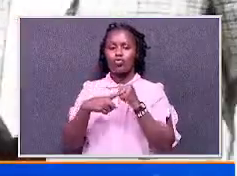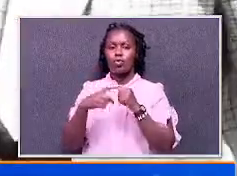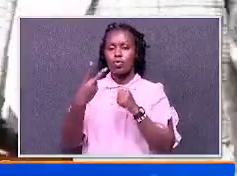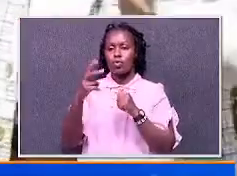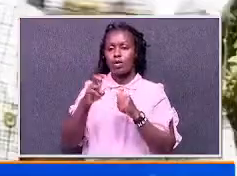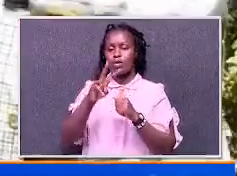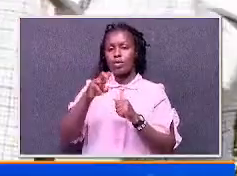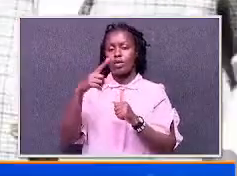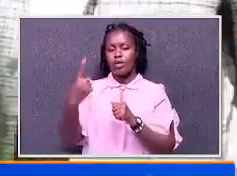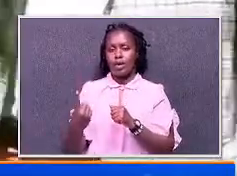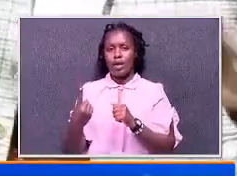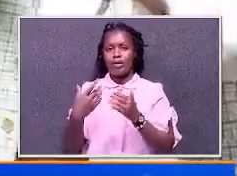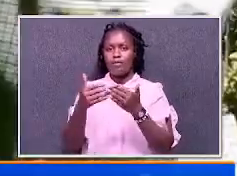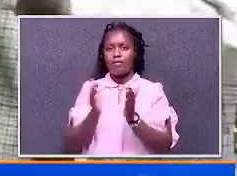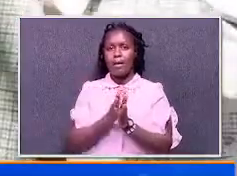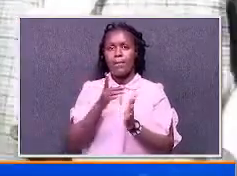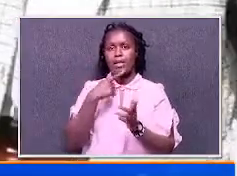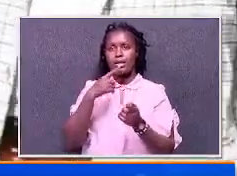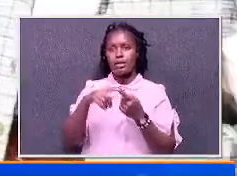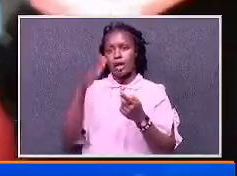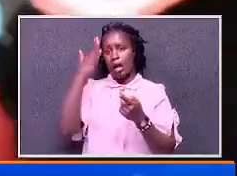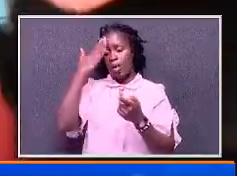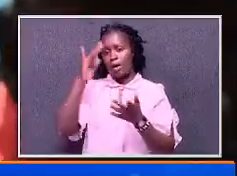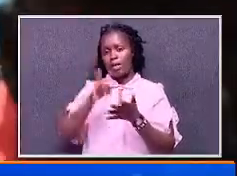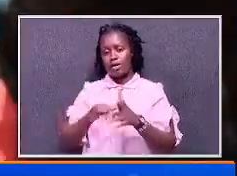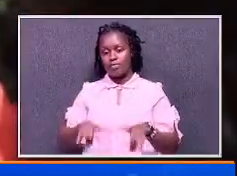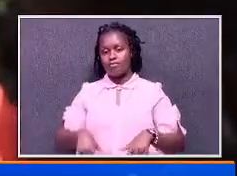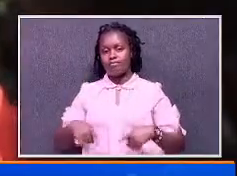family insisting that they are aware he is alive.